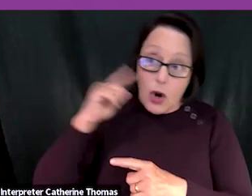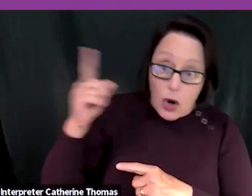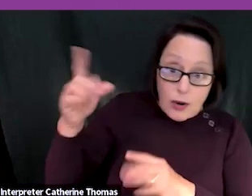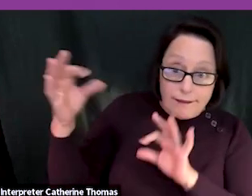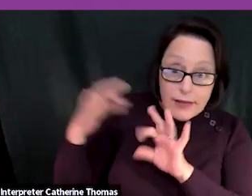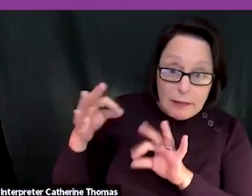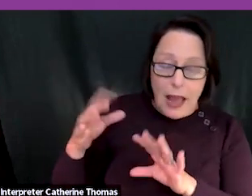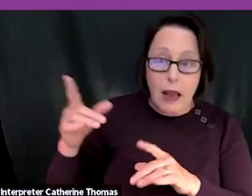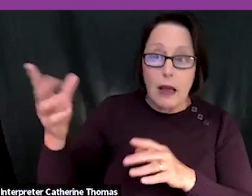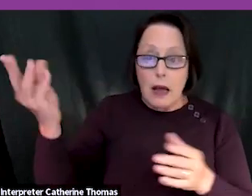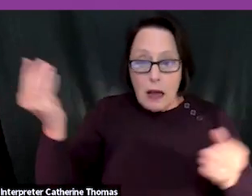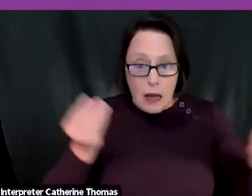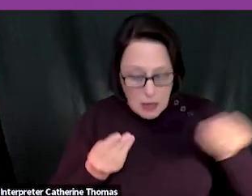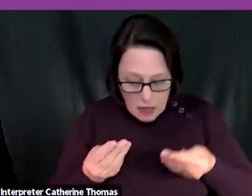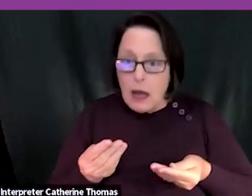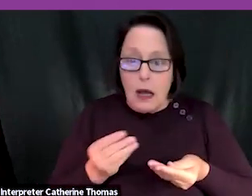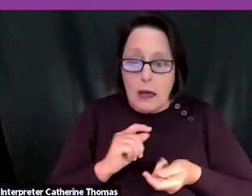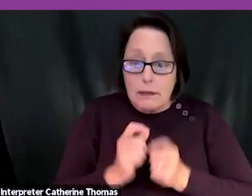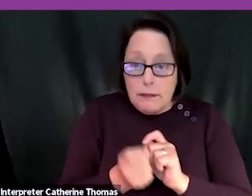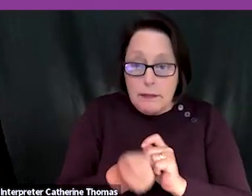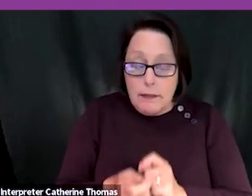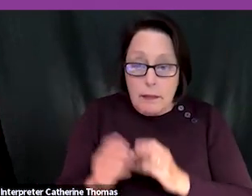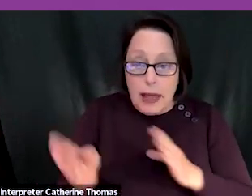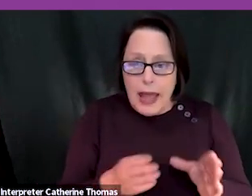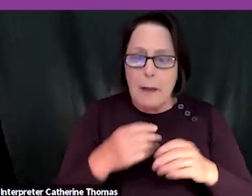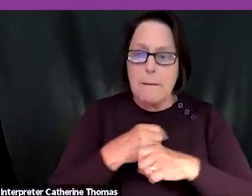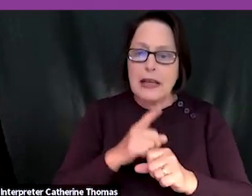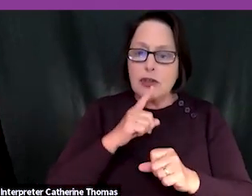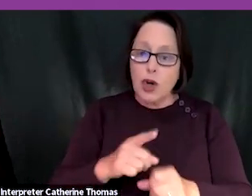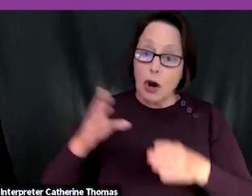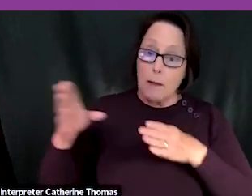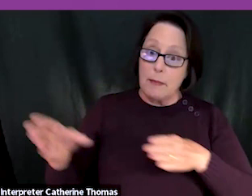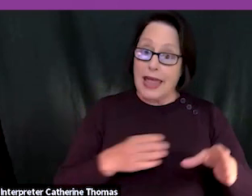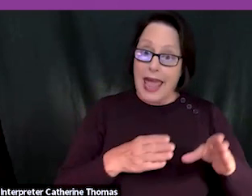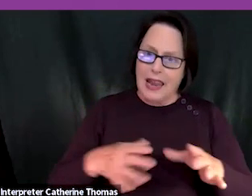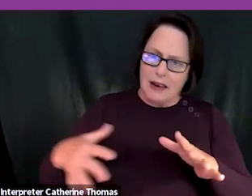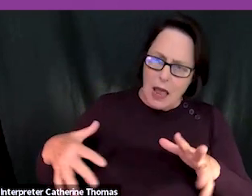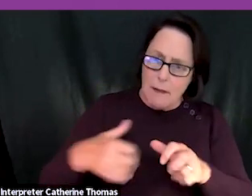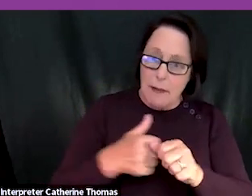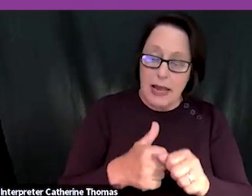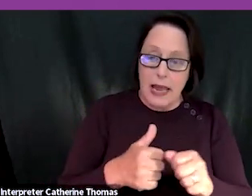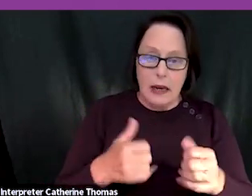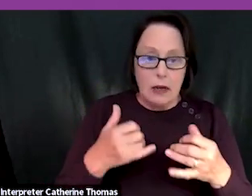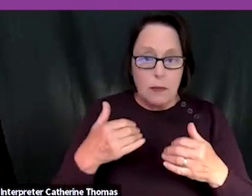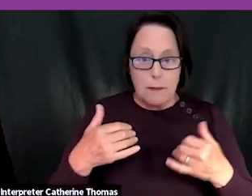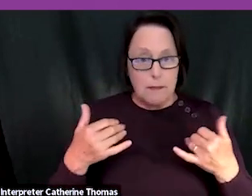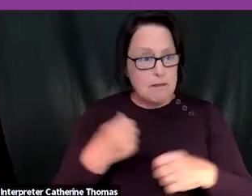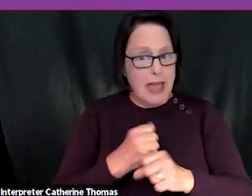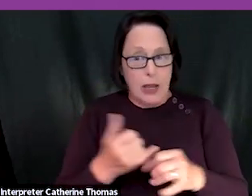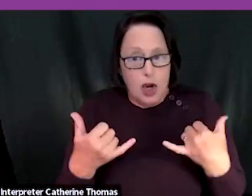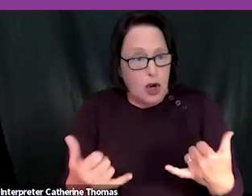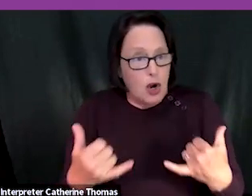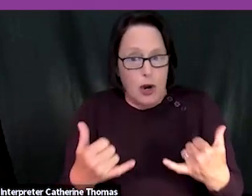sure that the language access plan is updated to best fit the needs of the communities